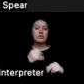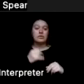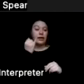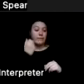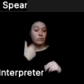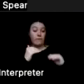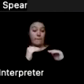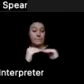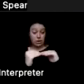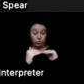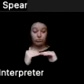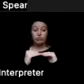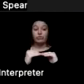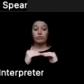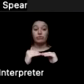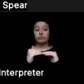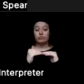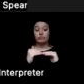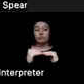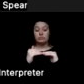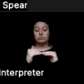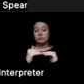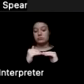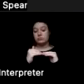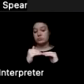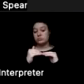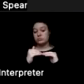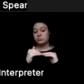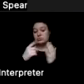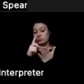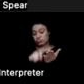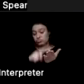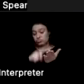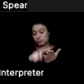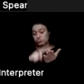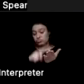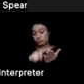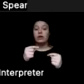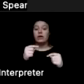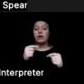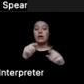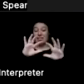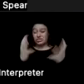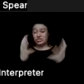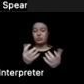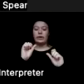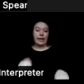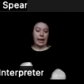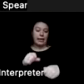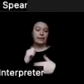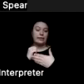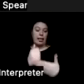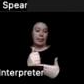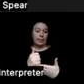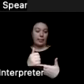and can in general lead to overall increased satisfaction. So it's a nice tool to consider as